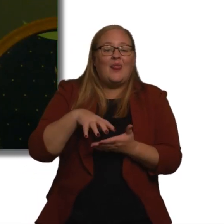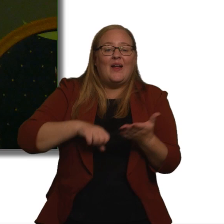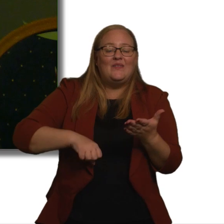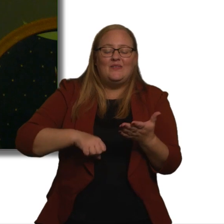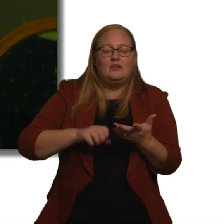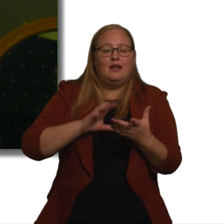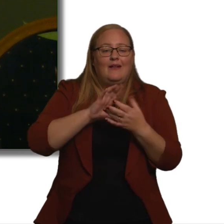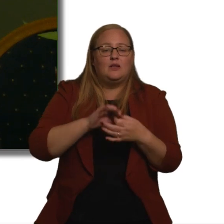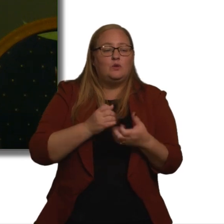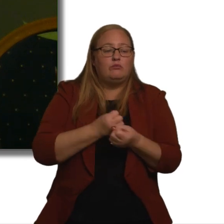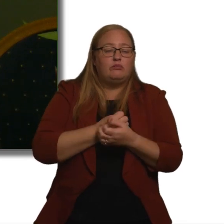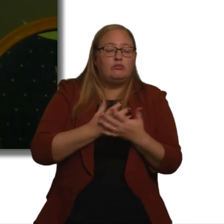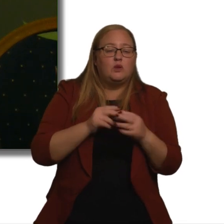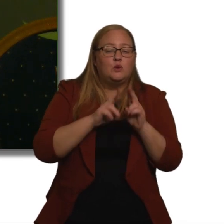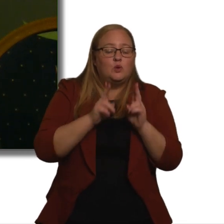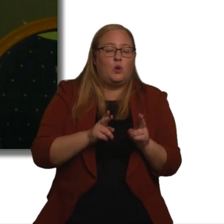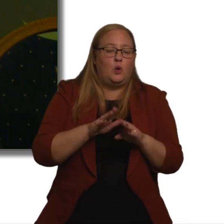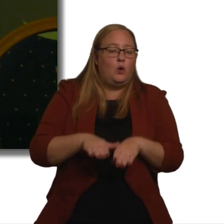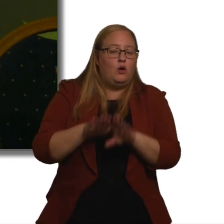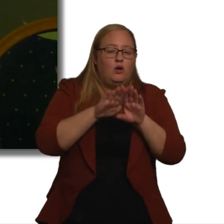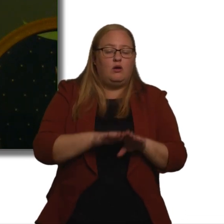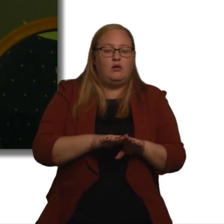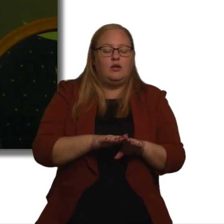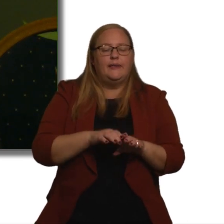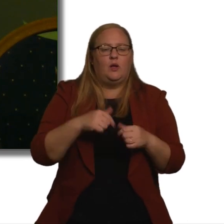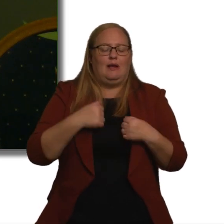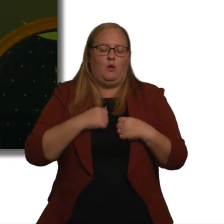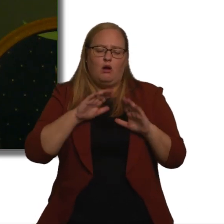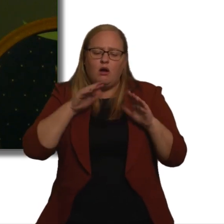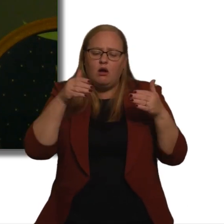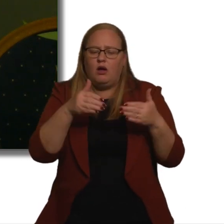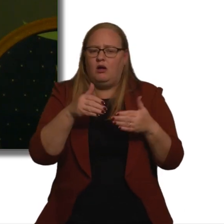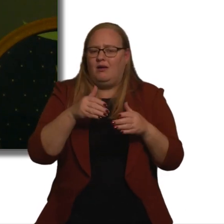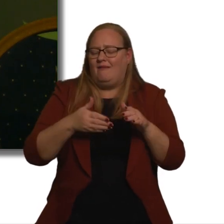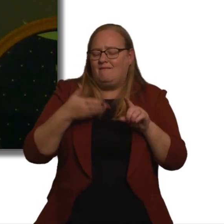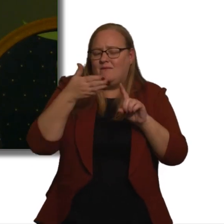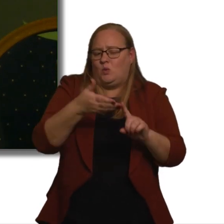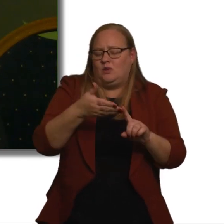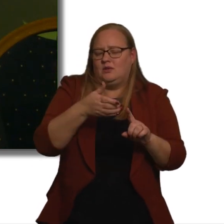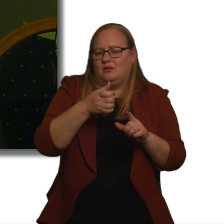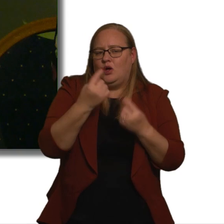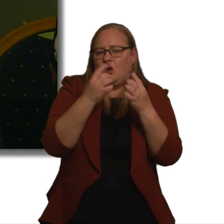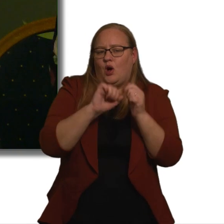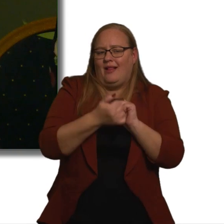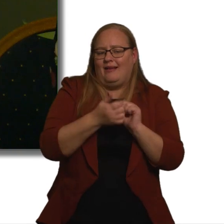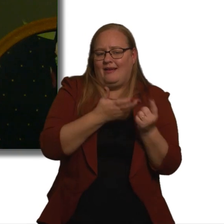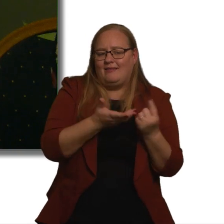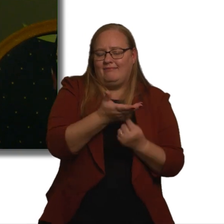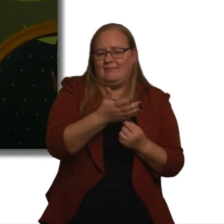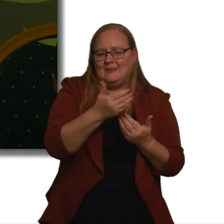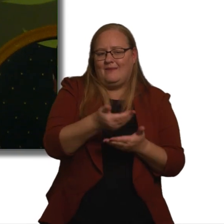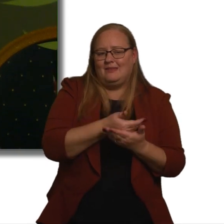is centred on our colleagues first and the safety of our colleagues. We don't have any data that says self-checkouts